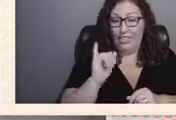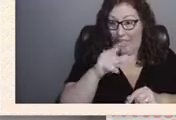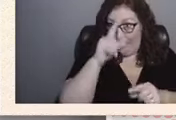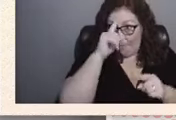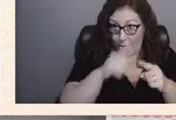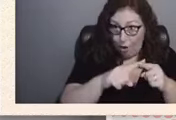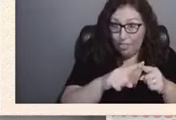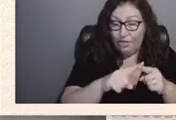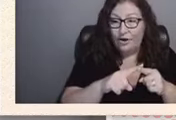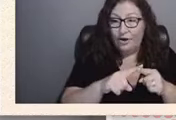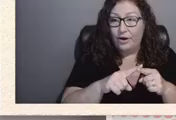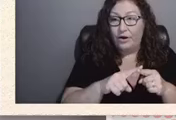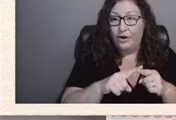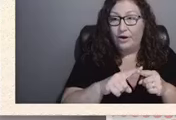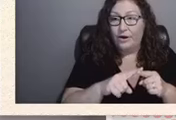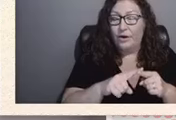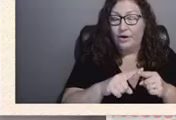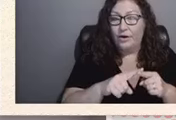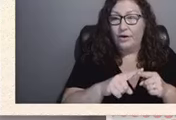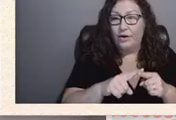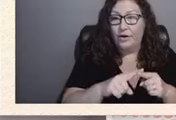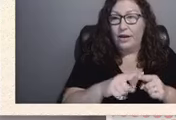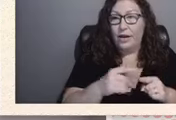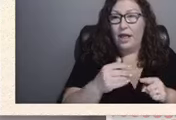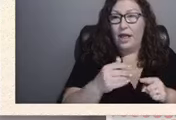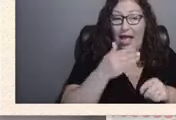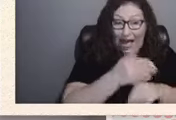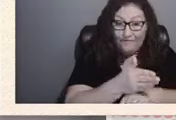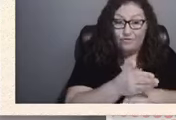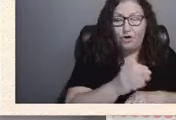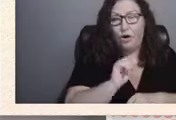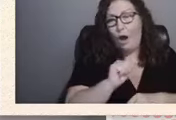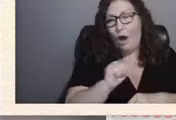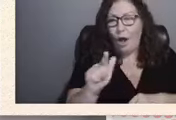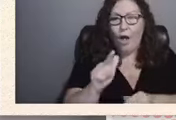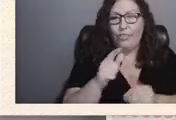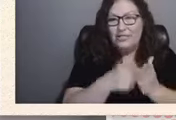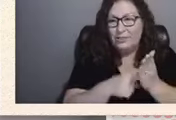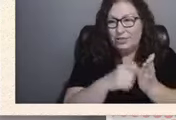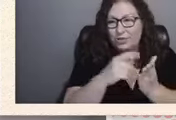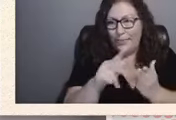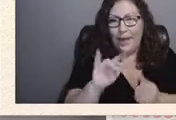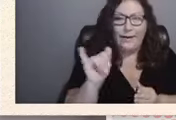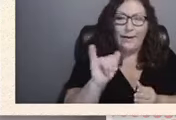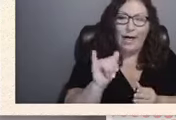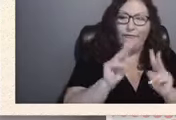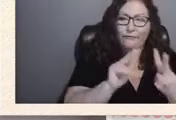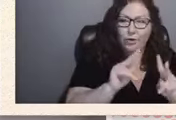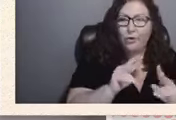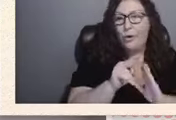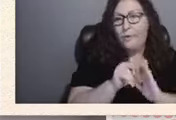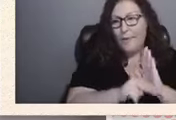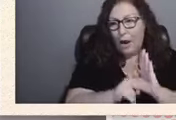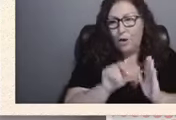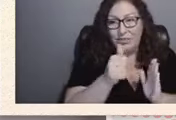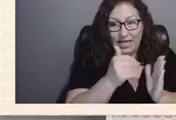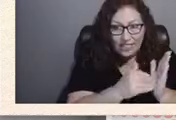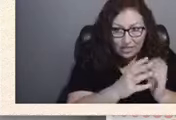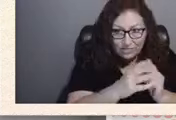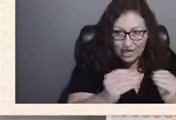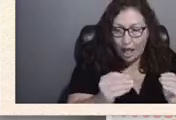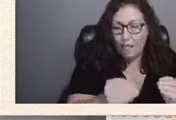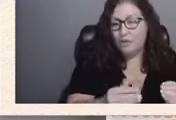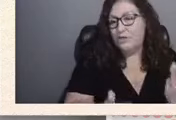all outstanding qualified disability expenses are paid. So, for example, let's say you had funeral and burial costs of $10,000. Maybe they